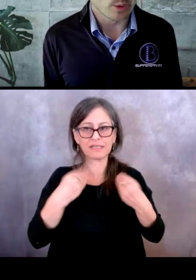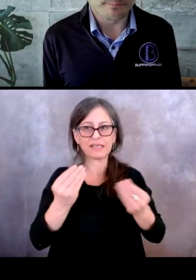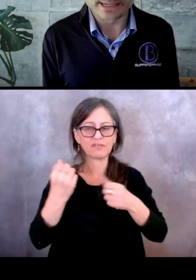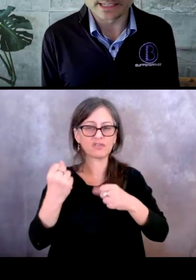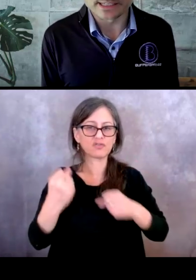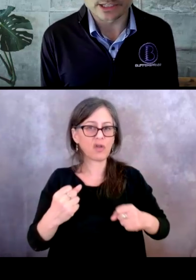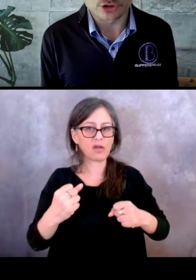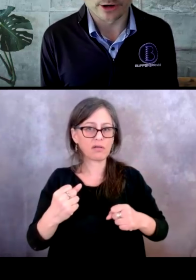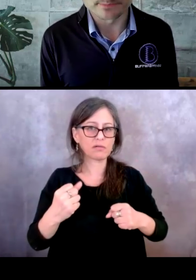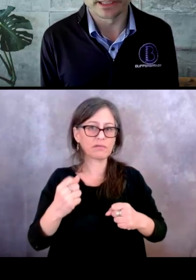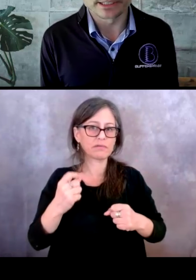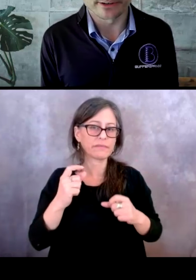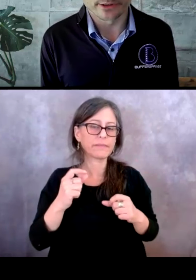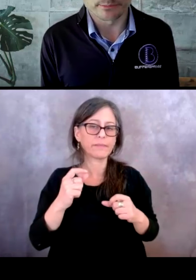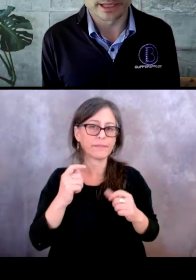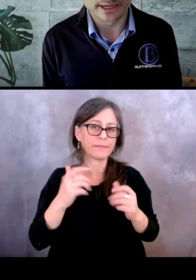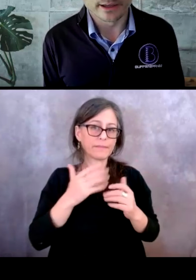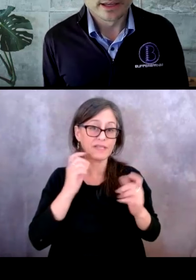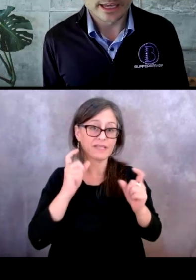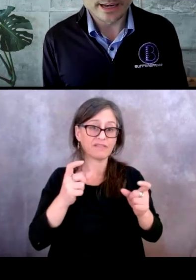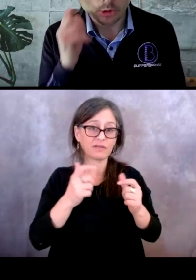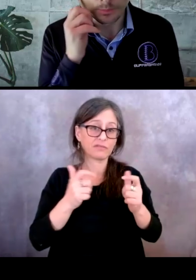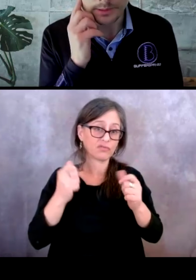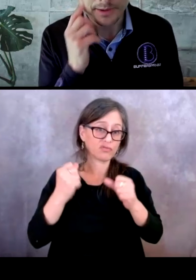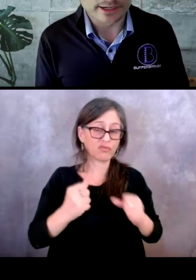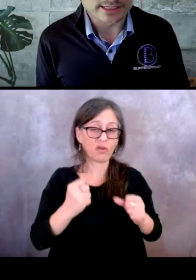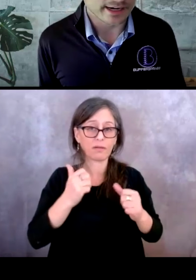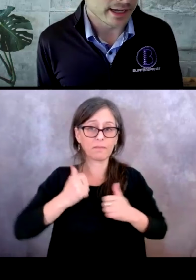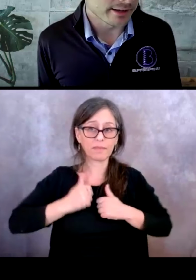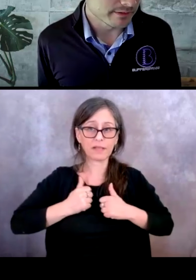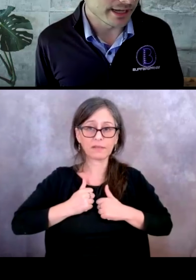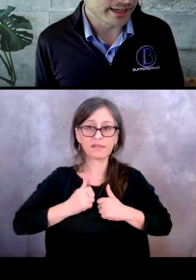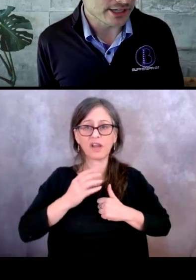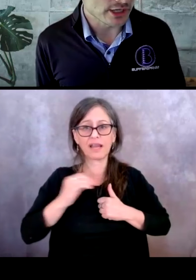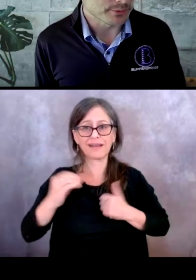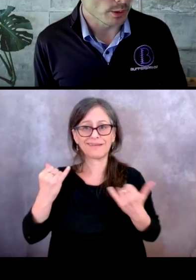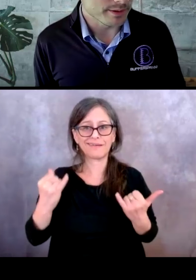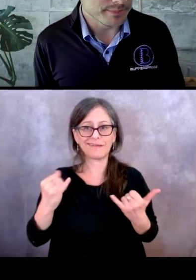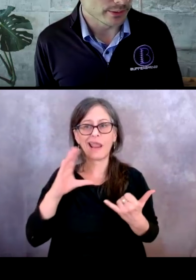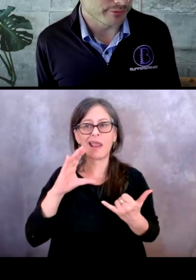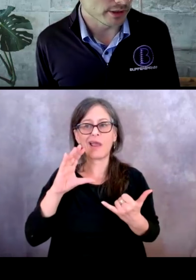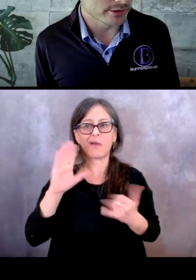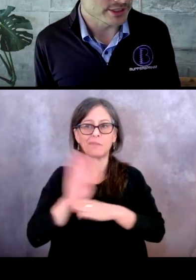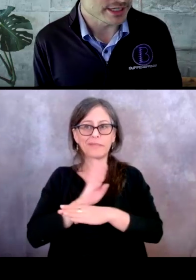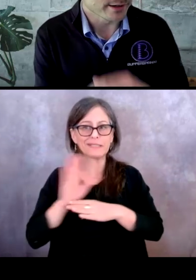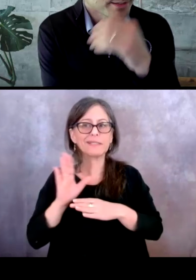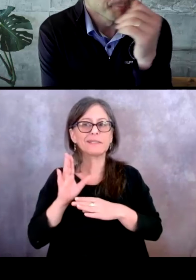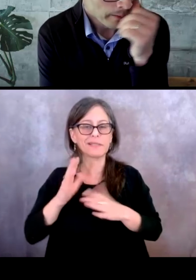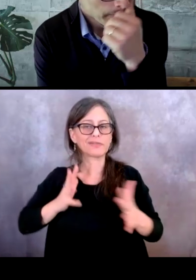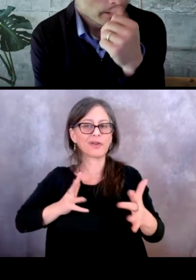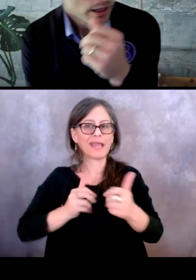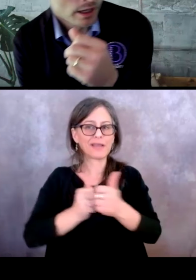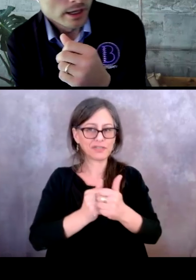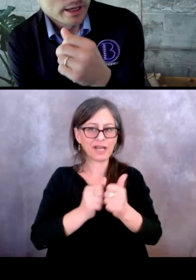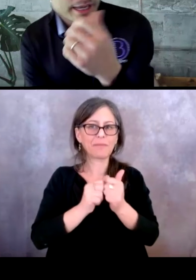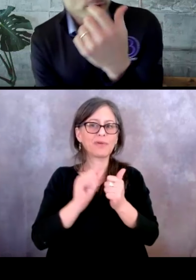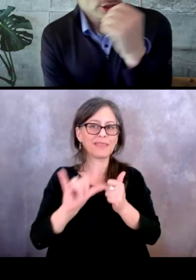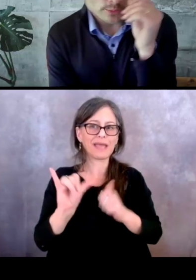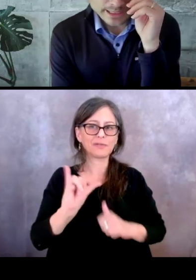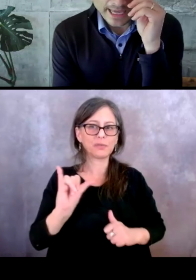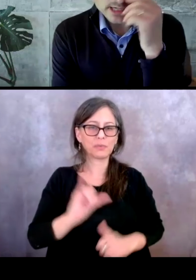like I said, what makes us the strongest military on the planet. And now corporate America is kind of catching up to what we've been doing for hundreds of years. And